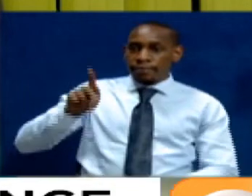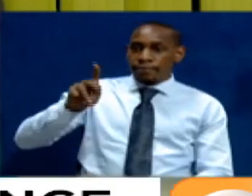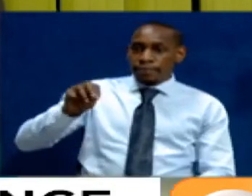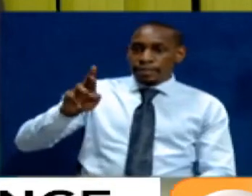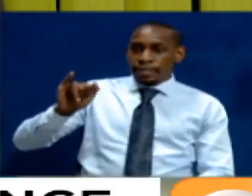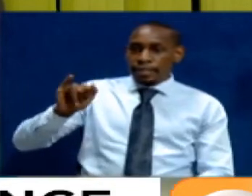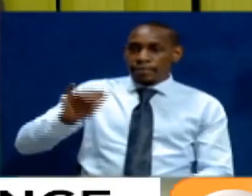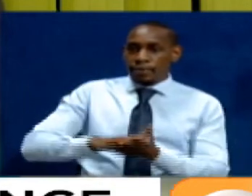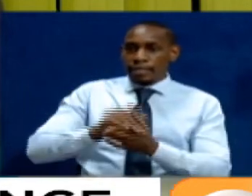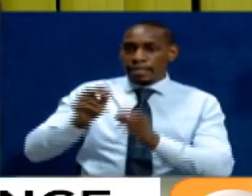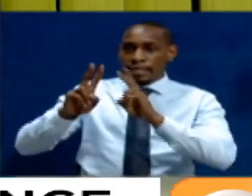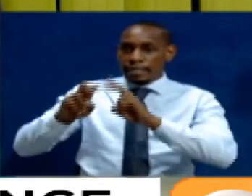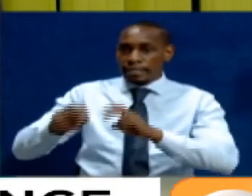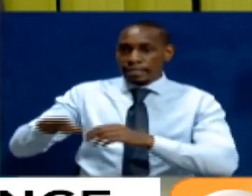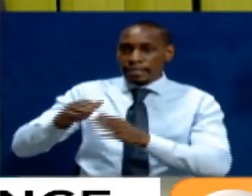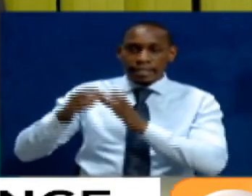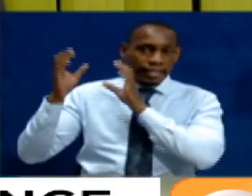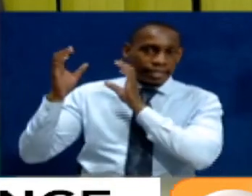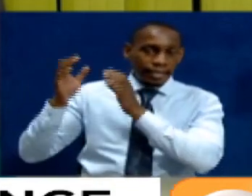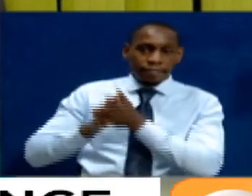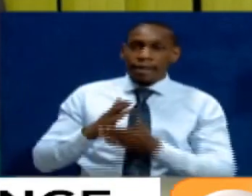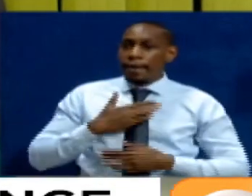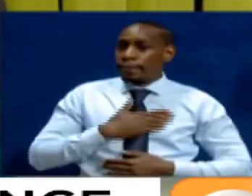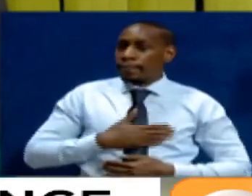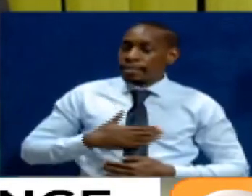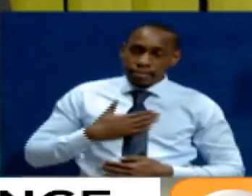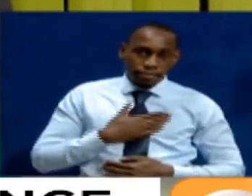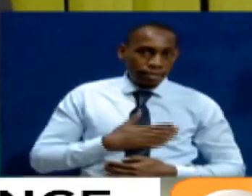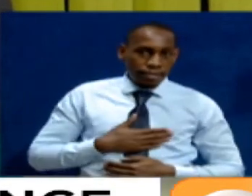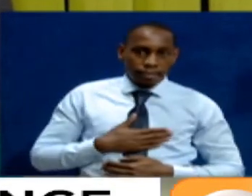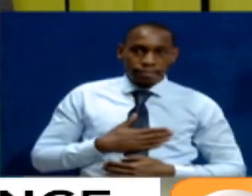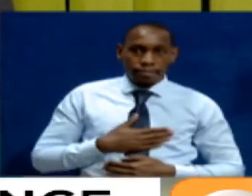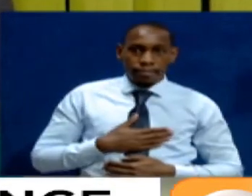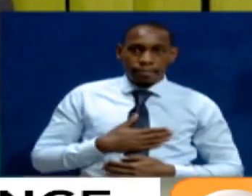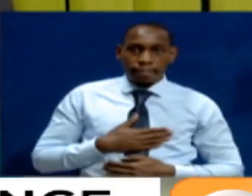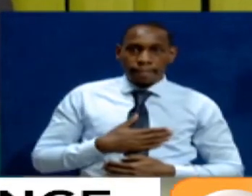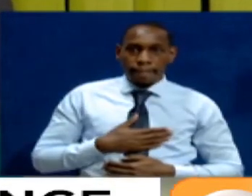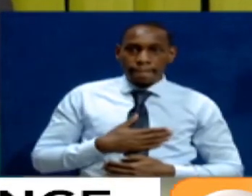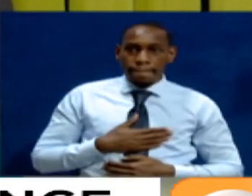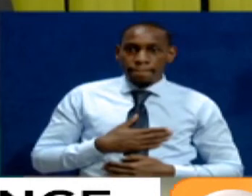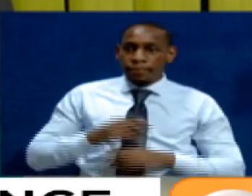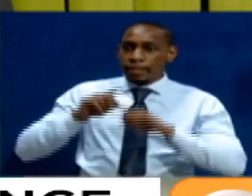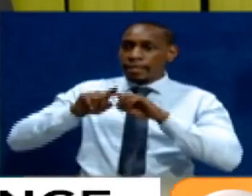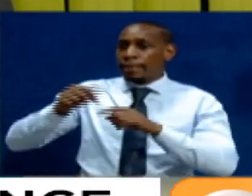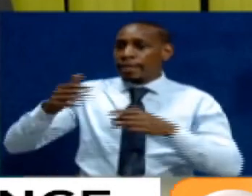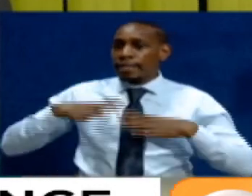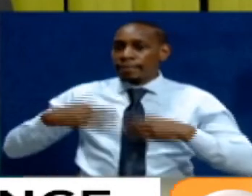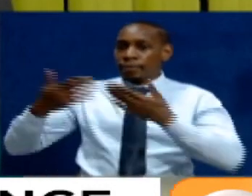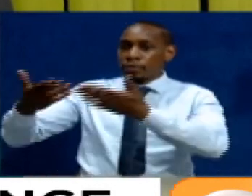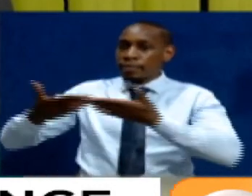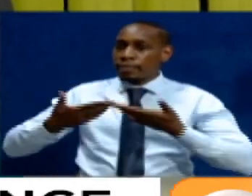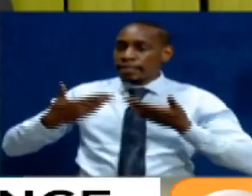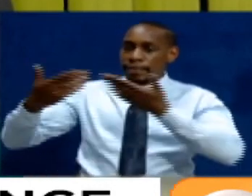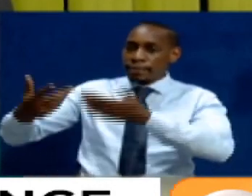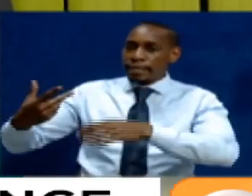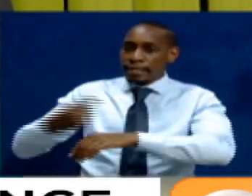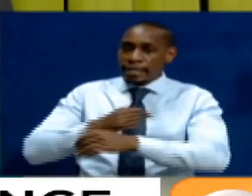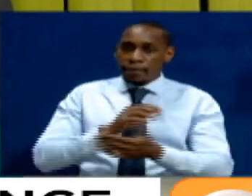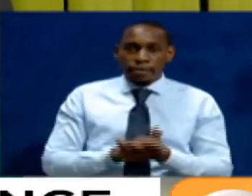other research areas, in JKLIVE and other places. Please, let us not be just dependent on people giving us